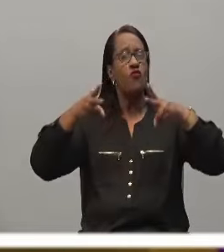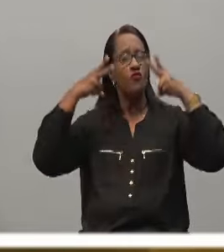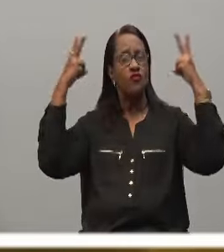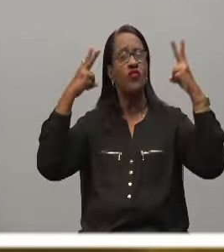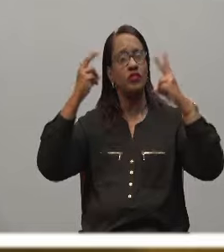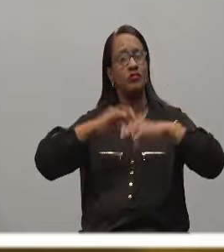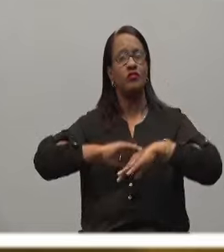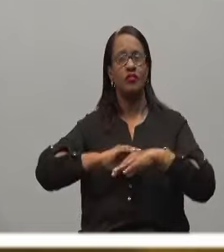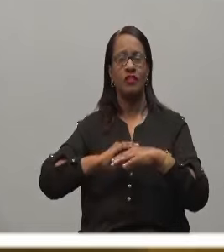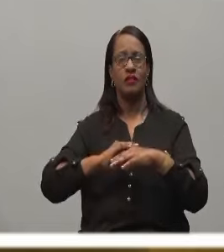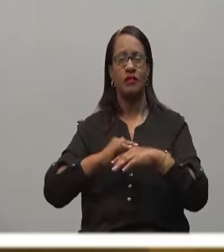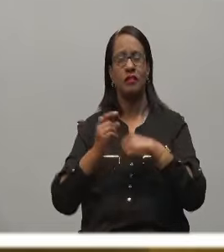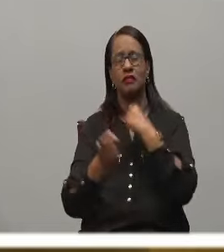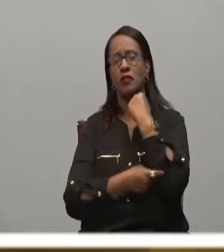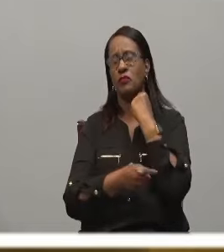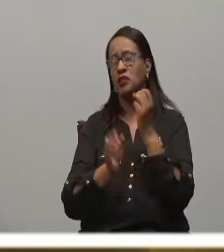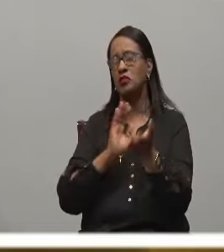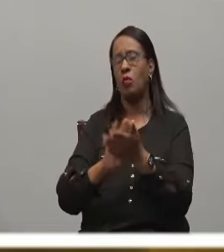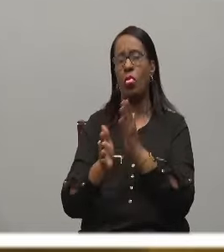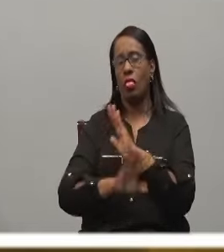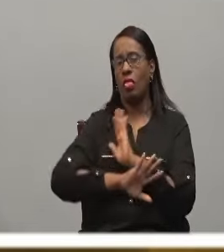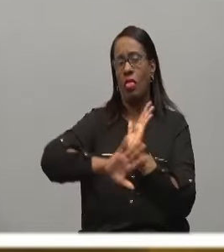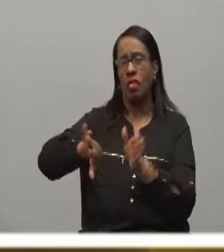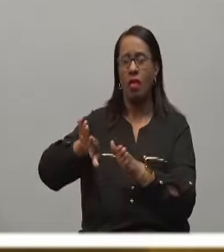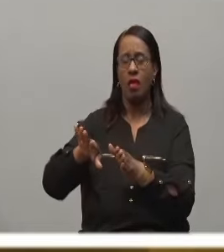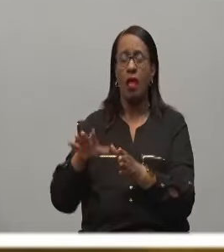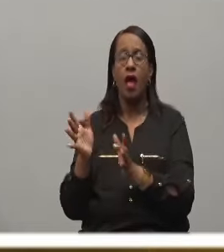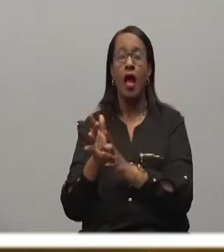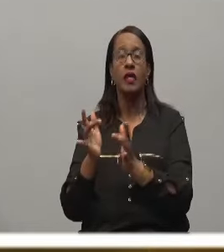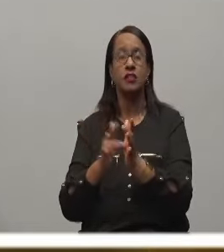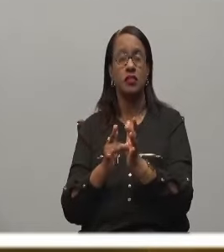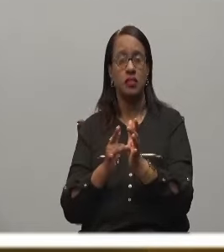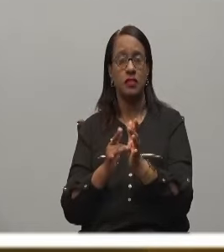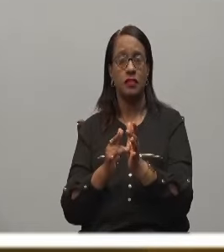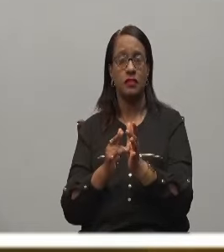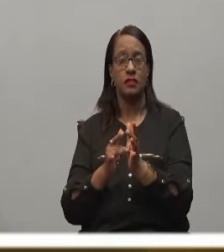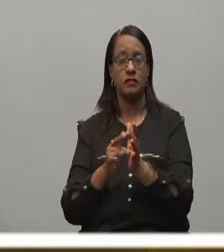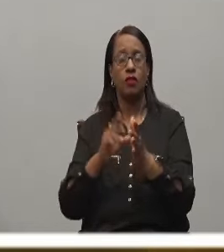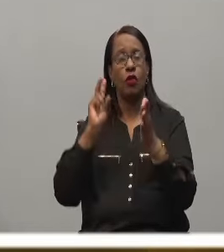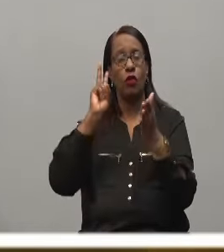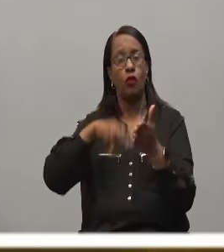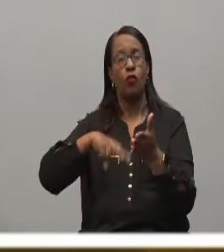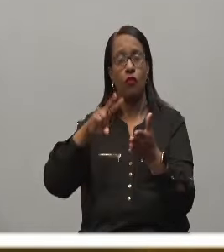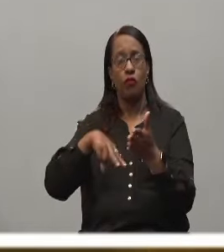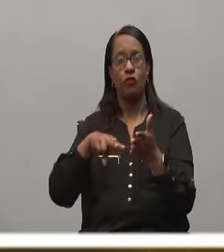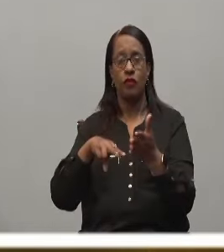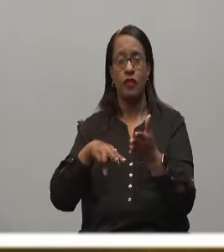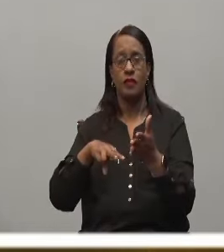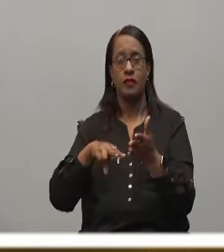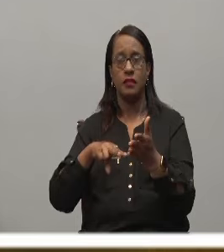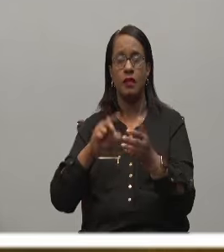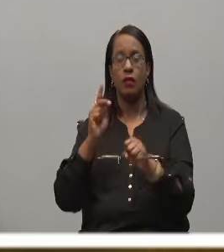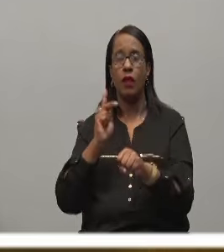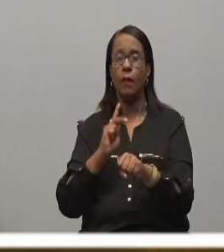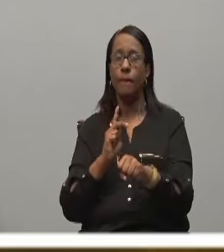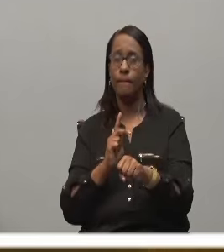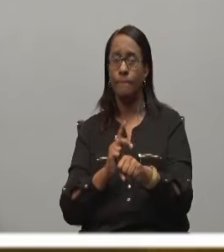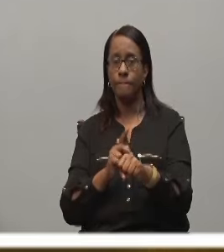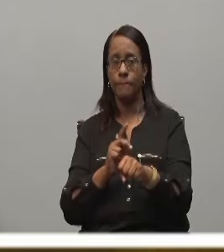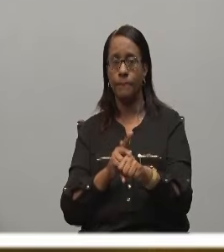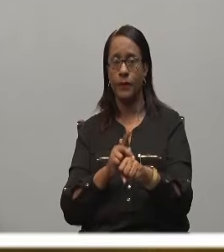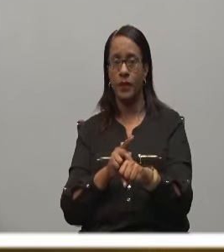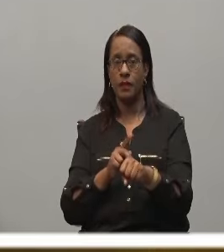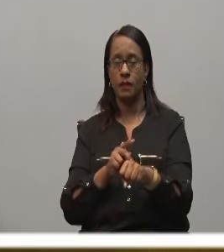desert. And that Jesus Christ has done more than that. As we read in our second letter where